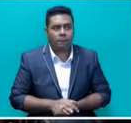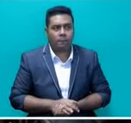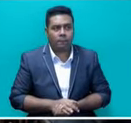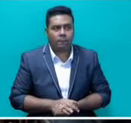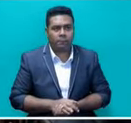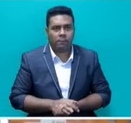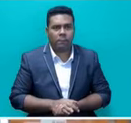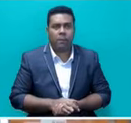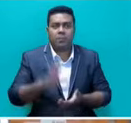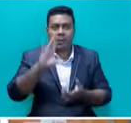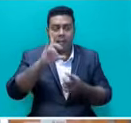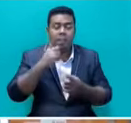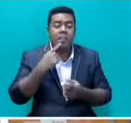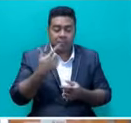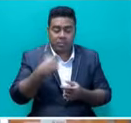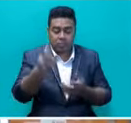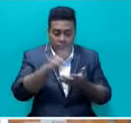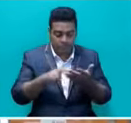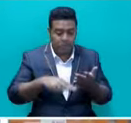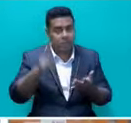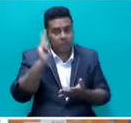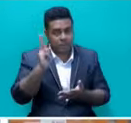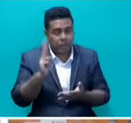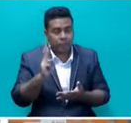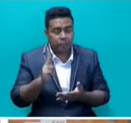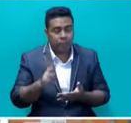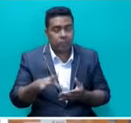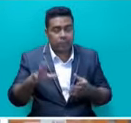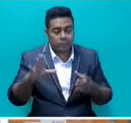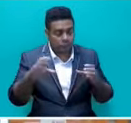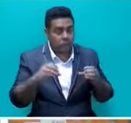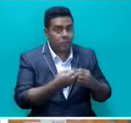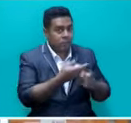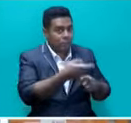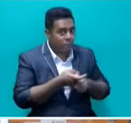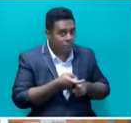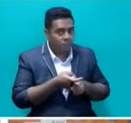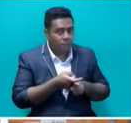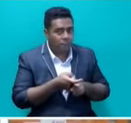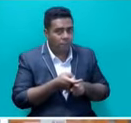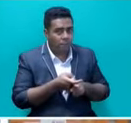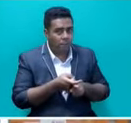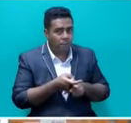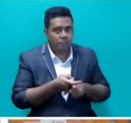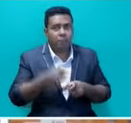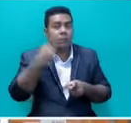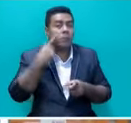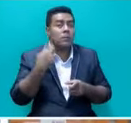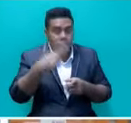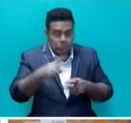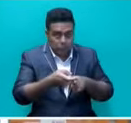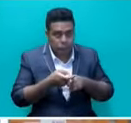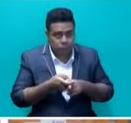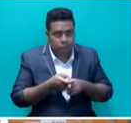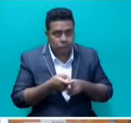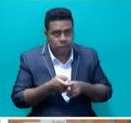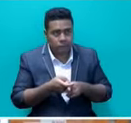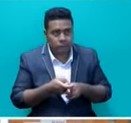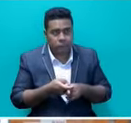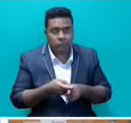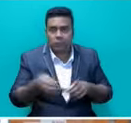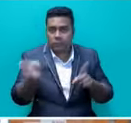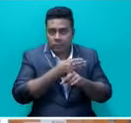Let me just read this again. Offense of a rape, attempt to commit rape,